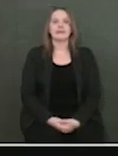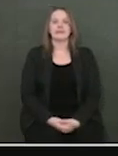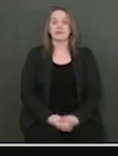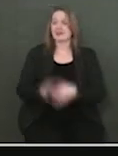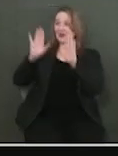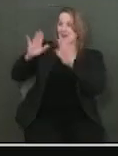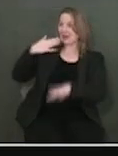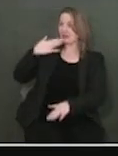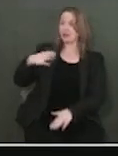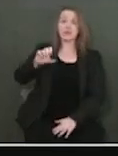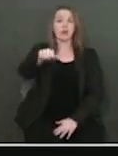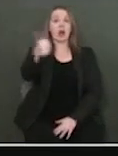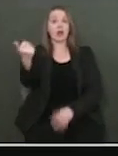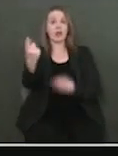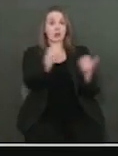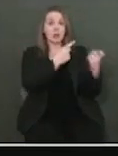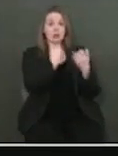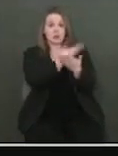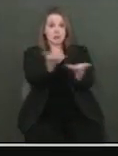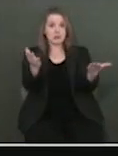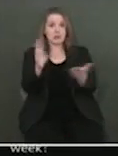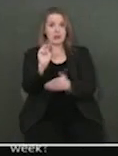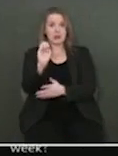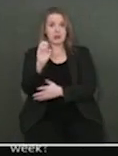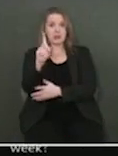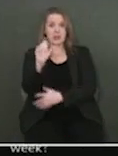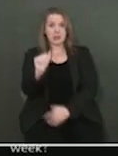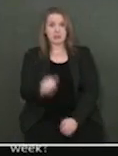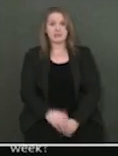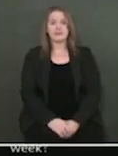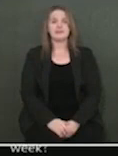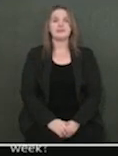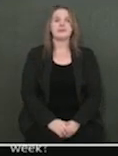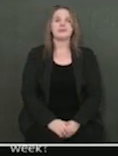Great, thank you. Any other questions from the media?